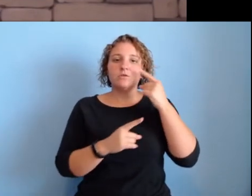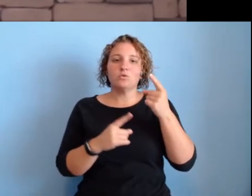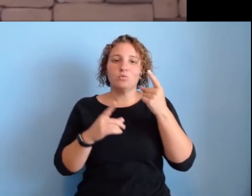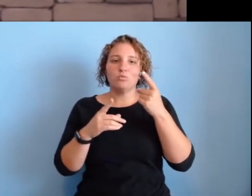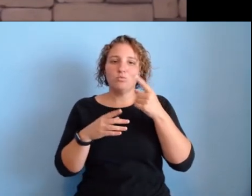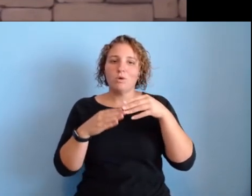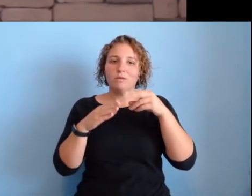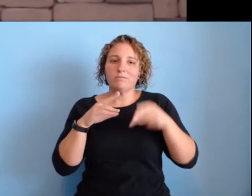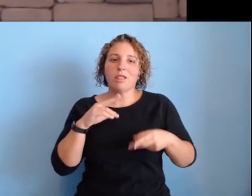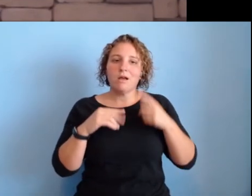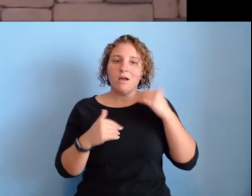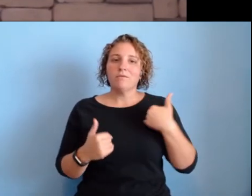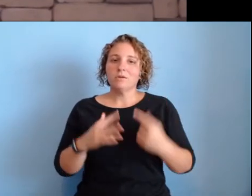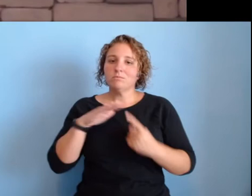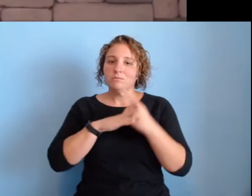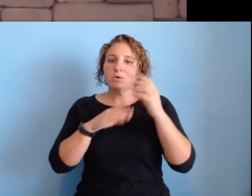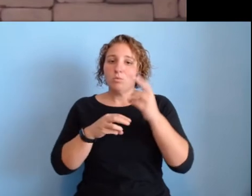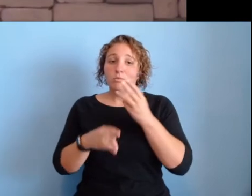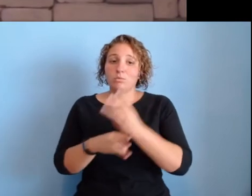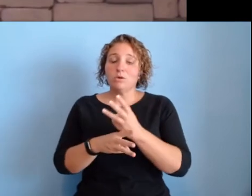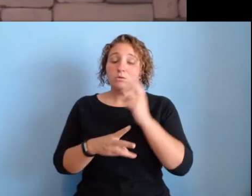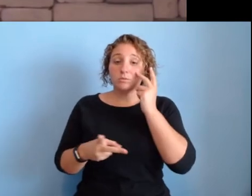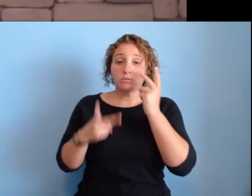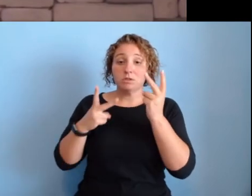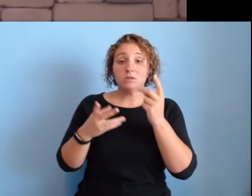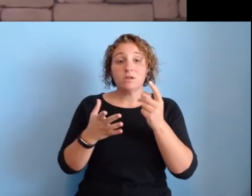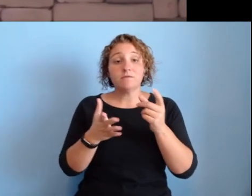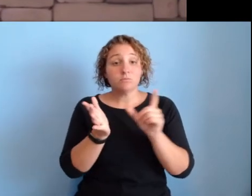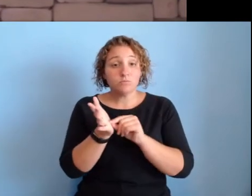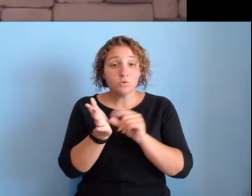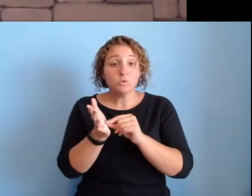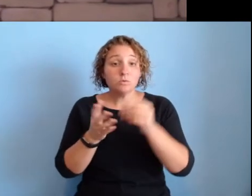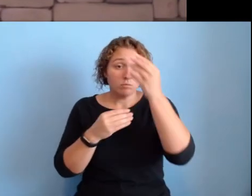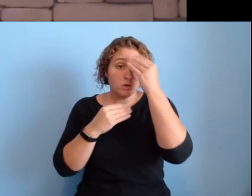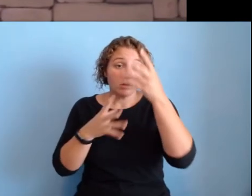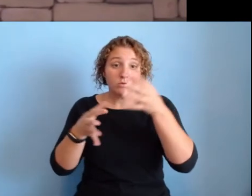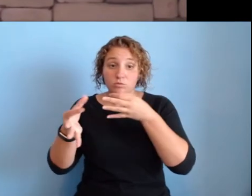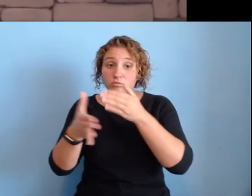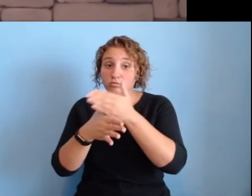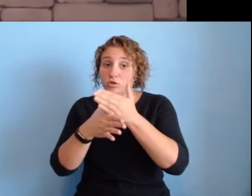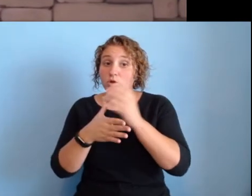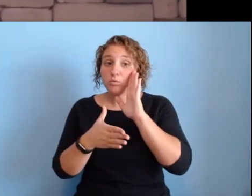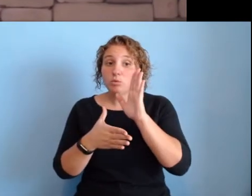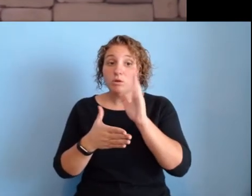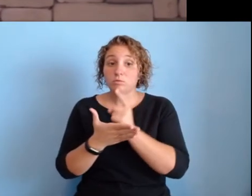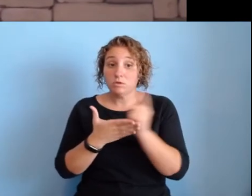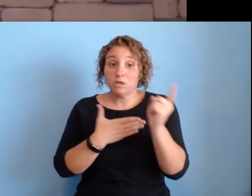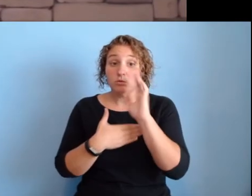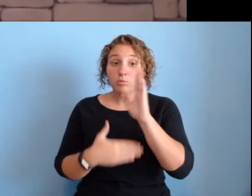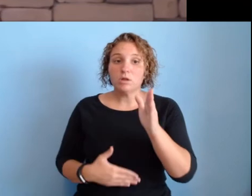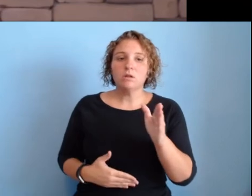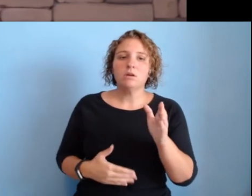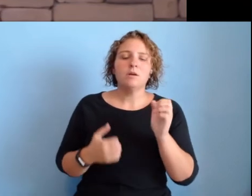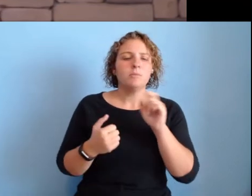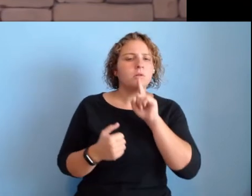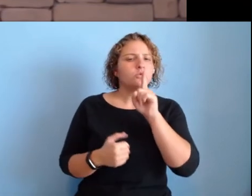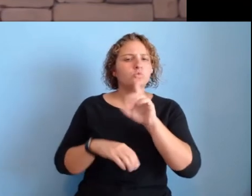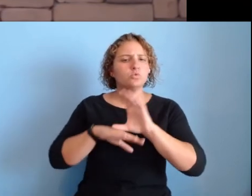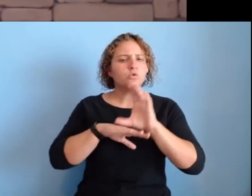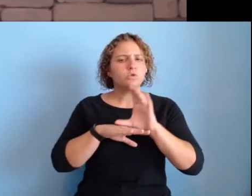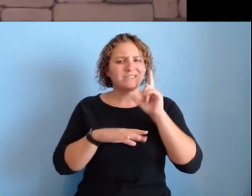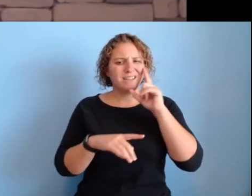can't get to this week. I'll talk to you about them next week, God willing. But how long would the world, the true church, tolerate that? I would like to think they would stand